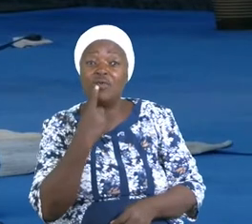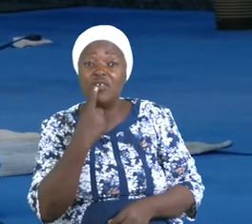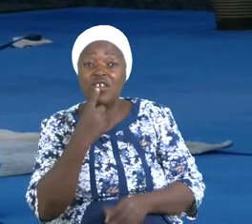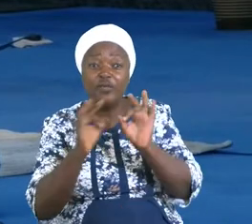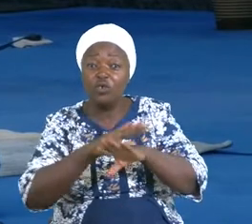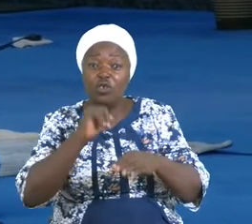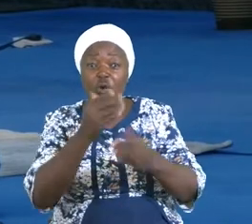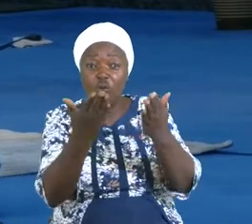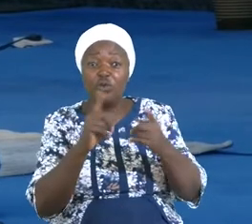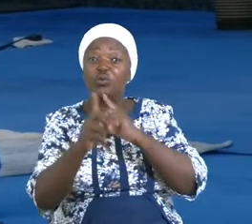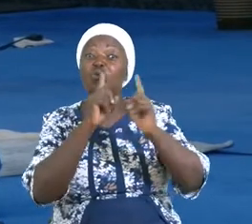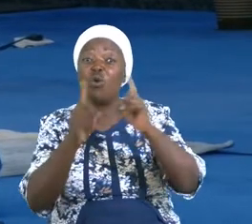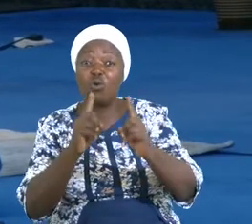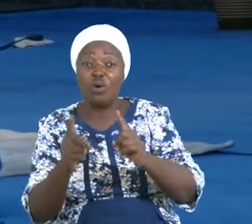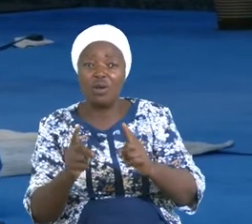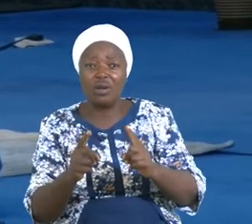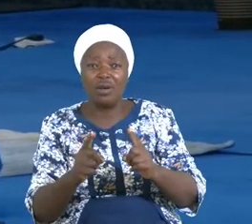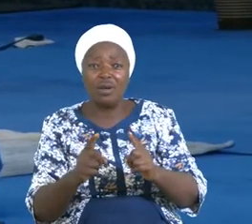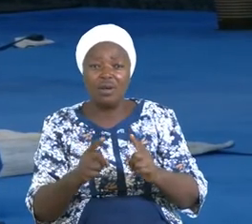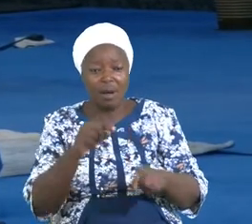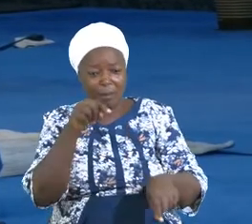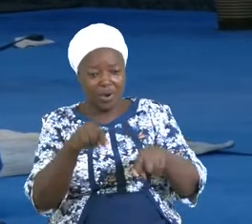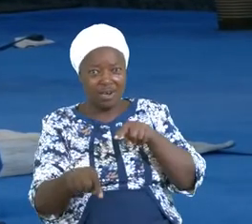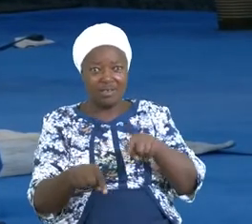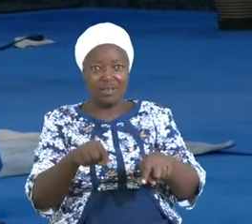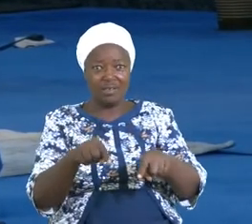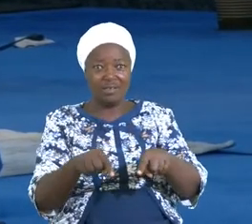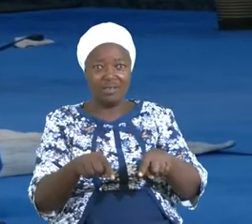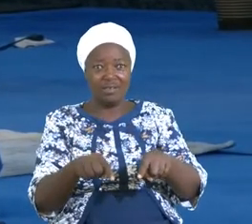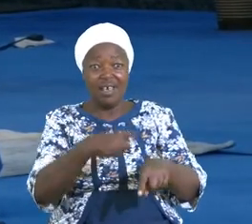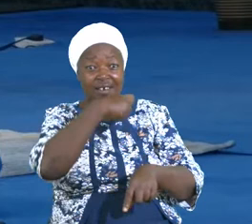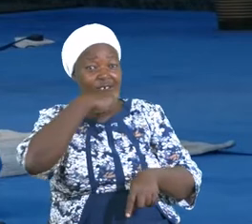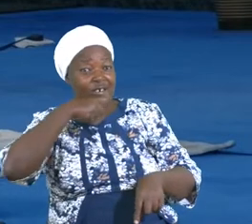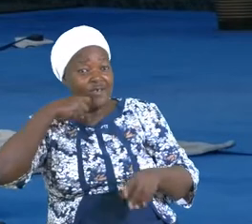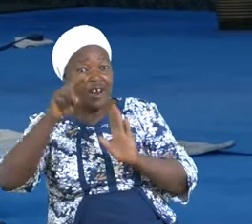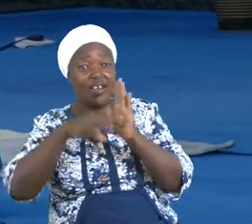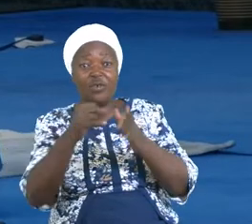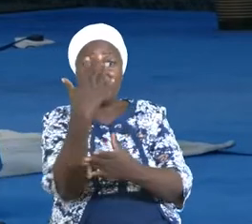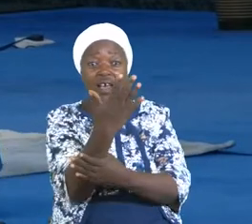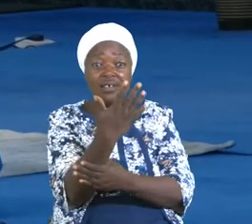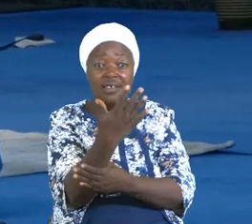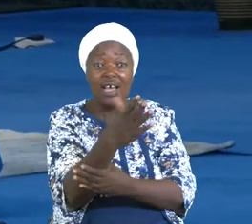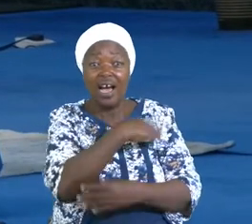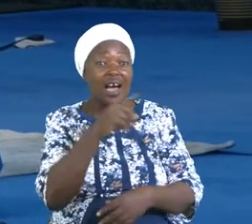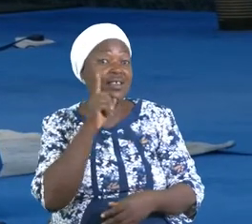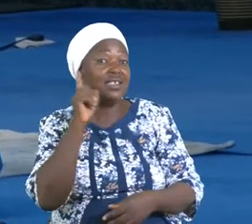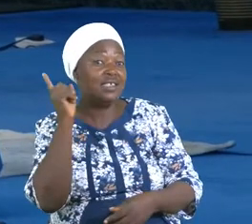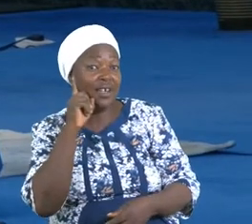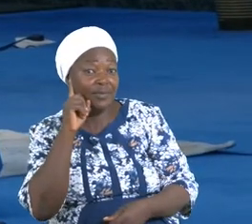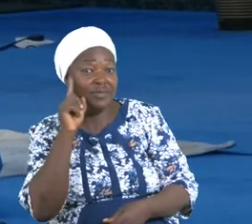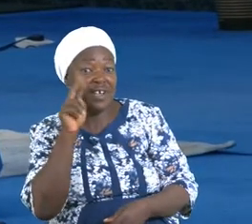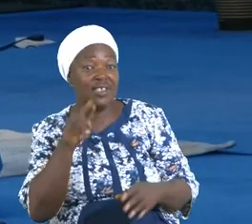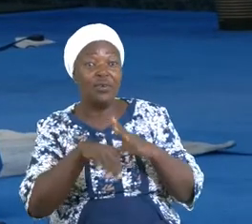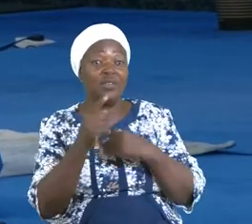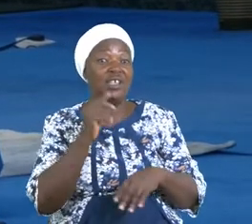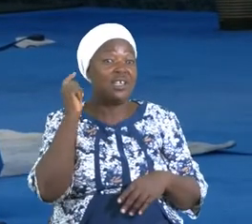to talk? Paralysis, witherness, withering of the hand, and then the deafness in the ear